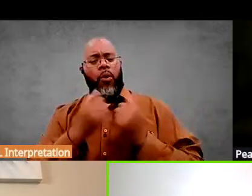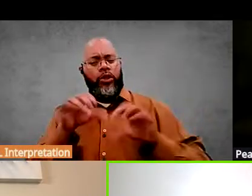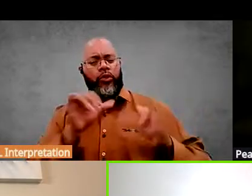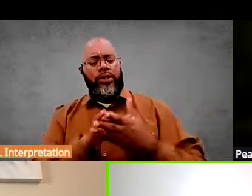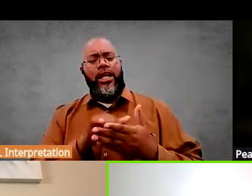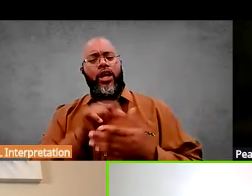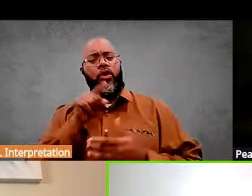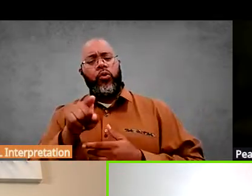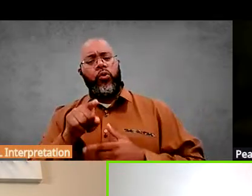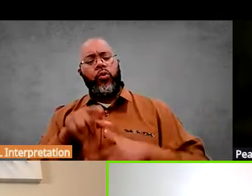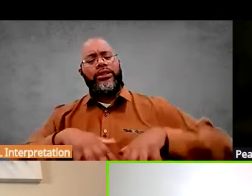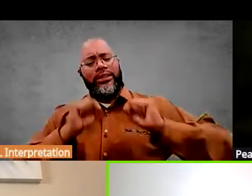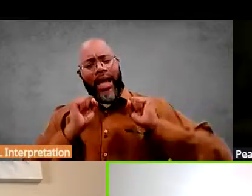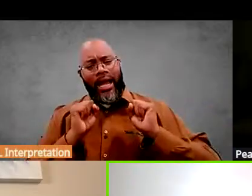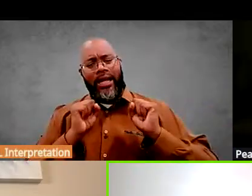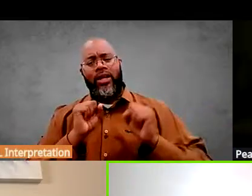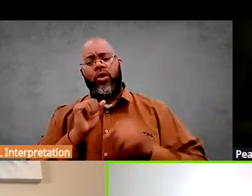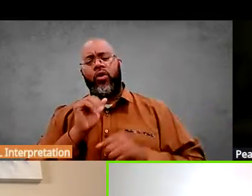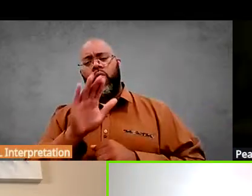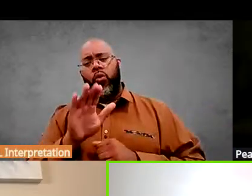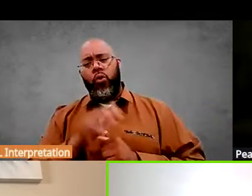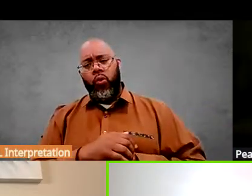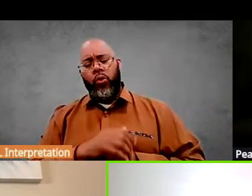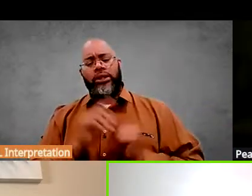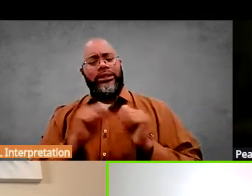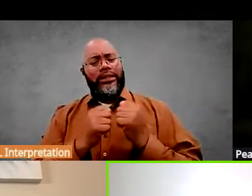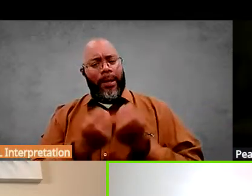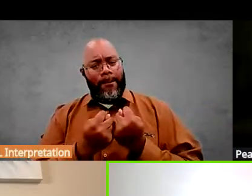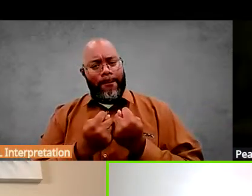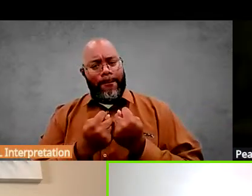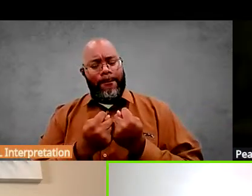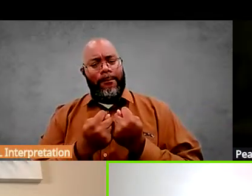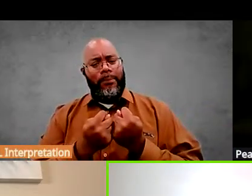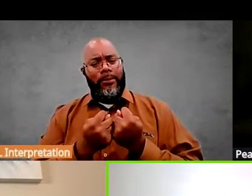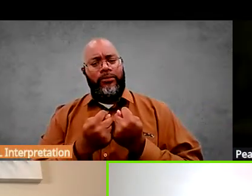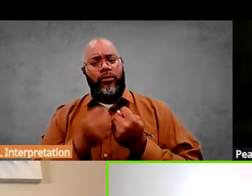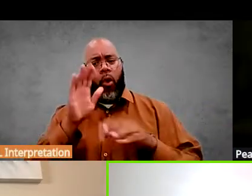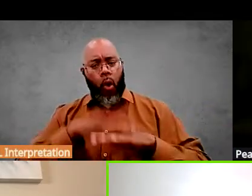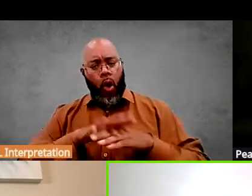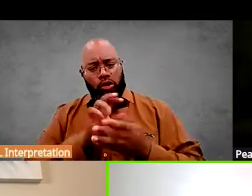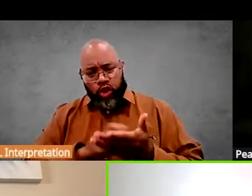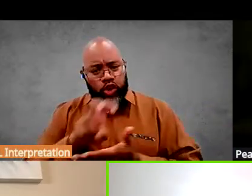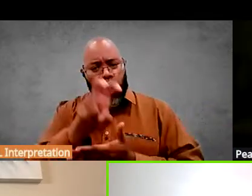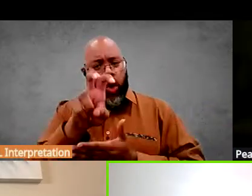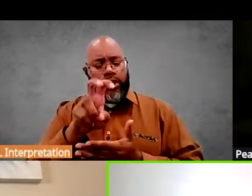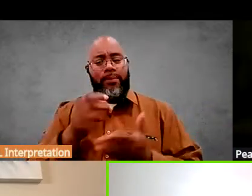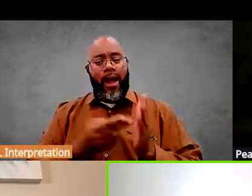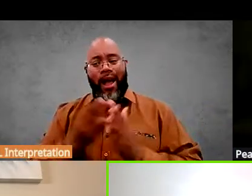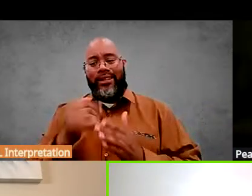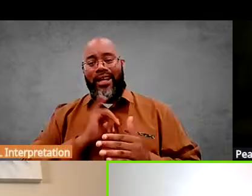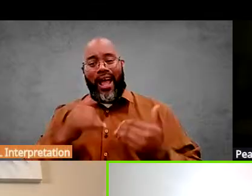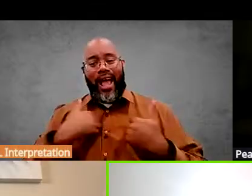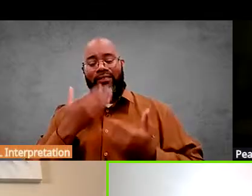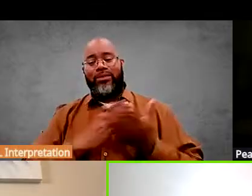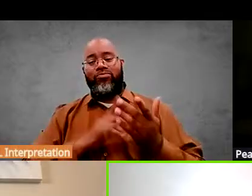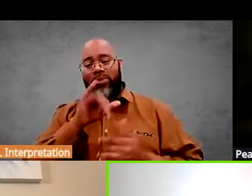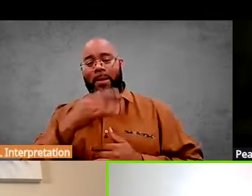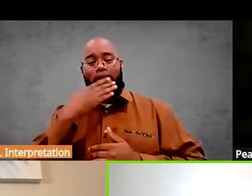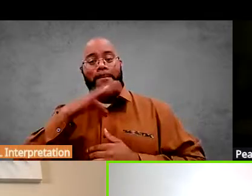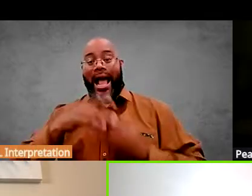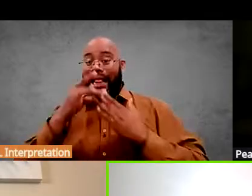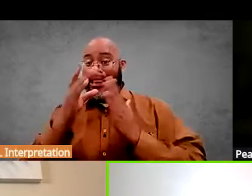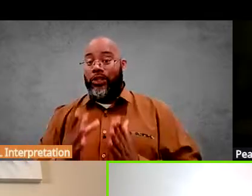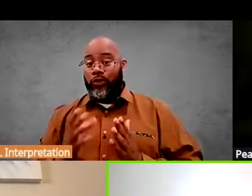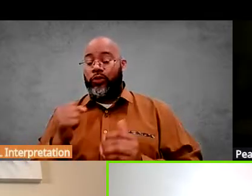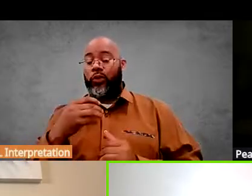are taking your team on a journey. And to be honest, I have had some really bad leaders, so